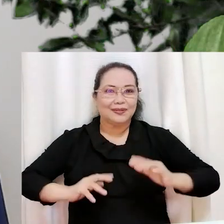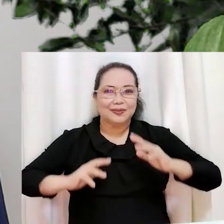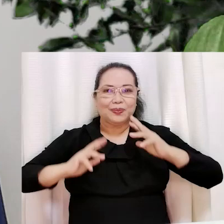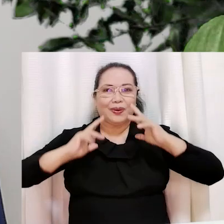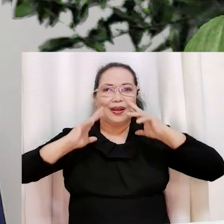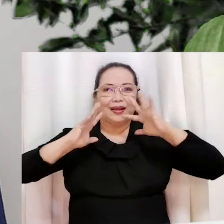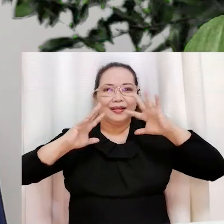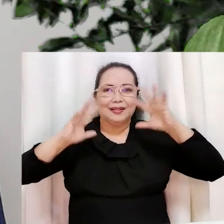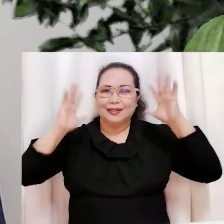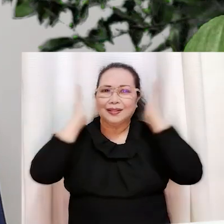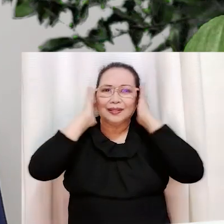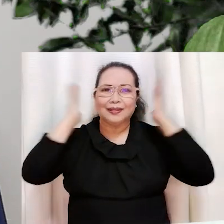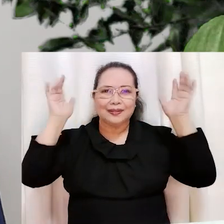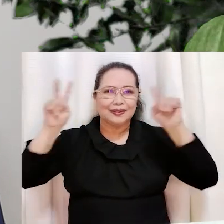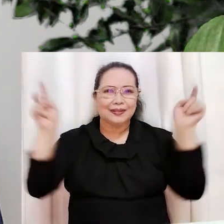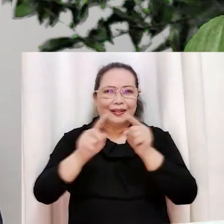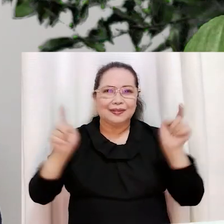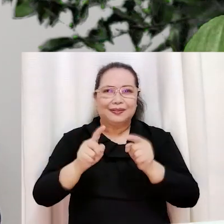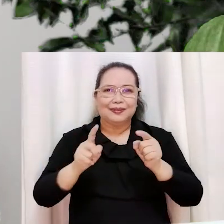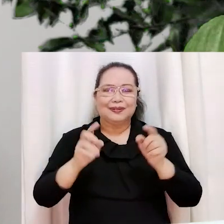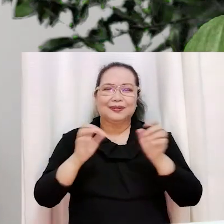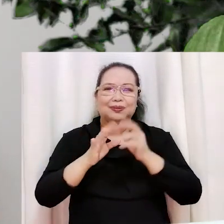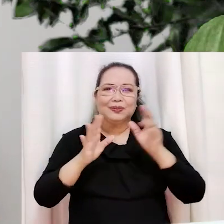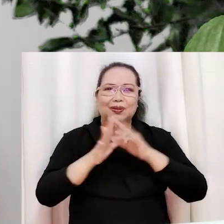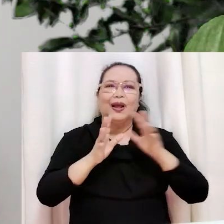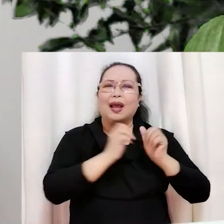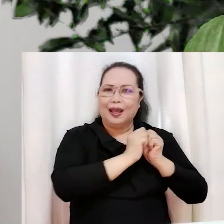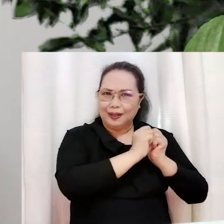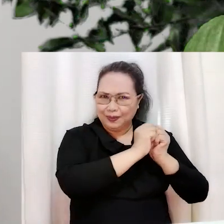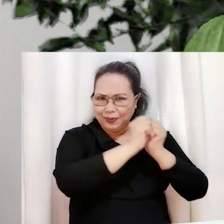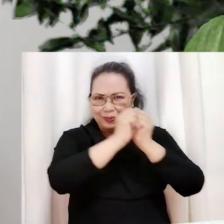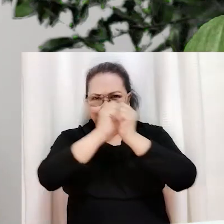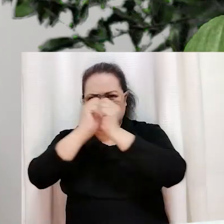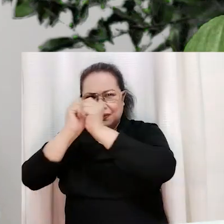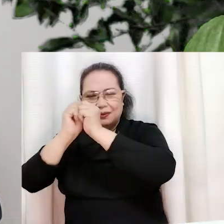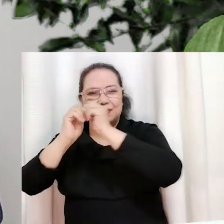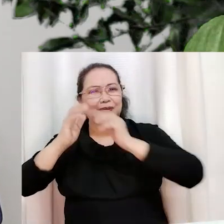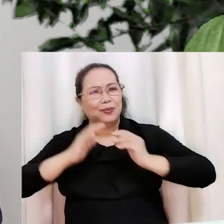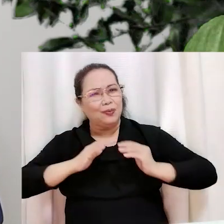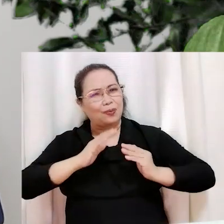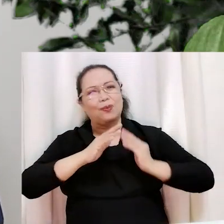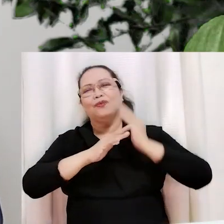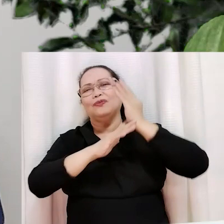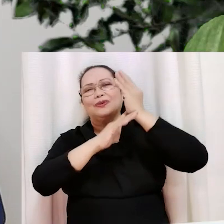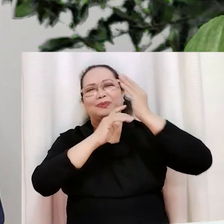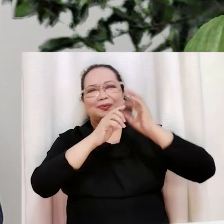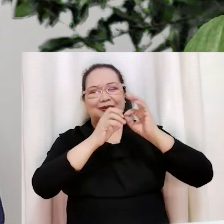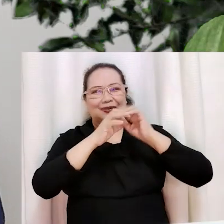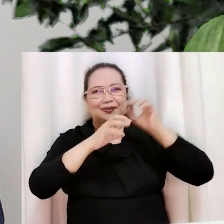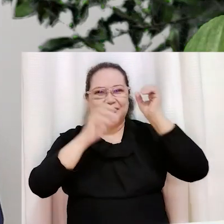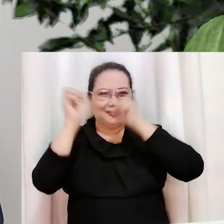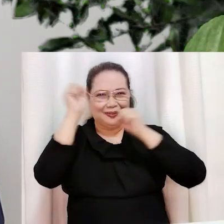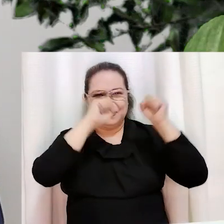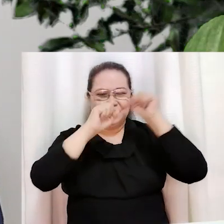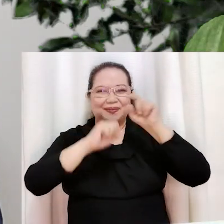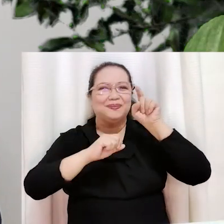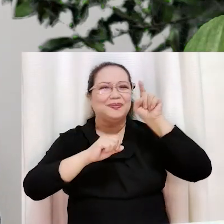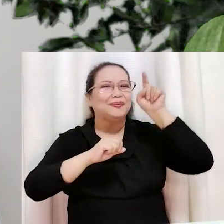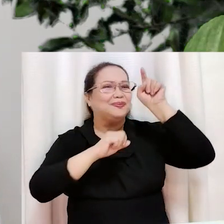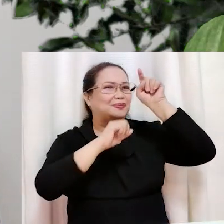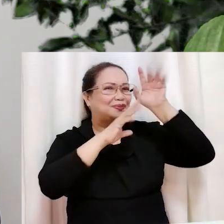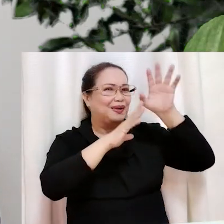and thunders roar, I will soar with you above the storm. Father, you are